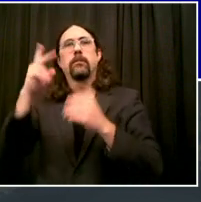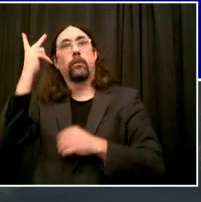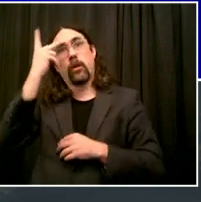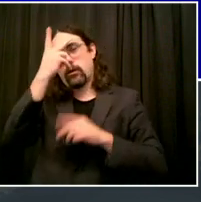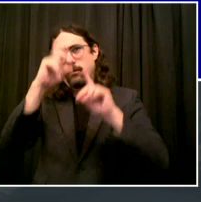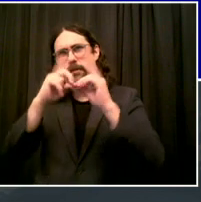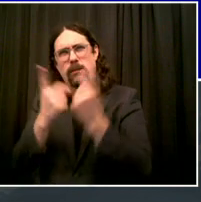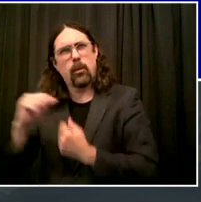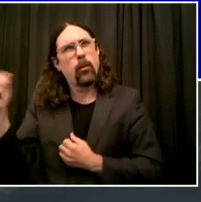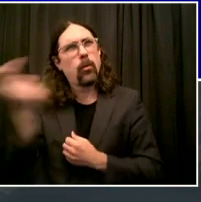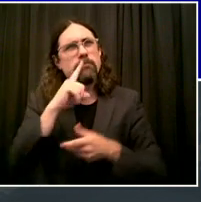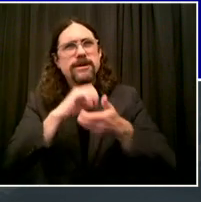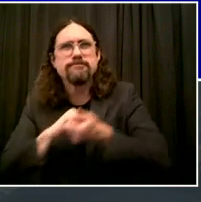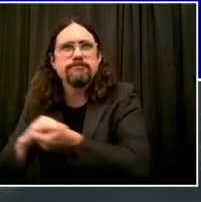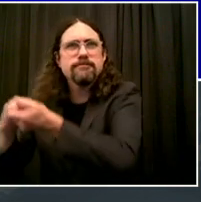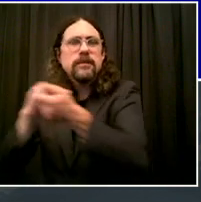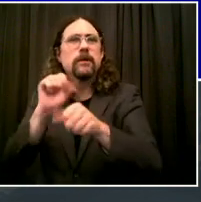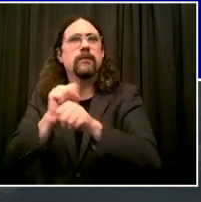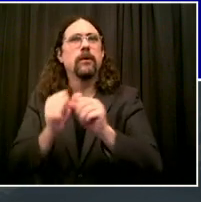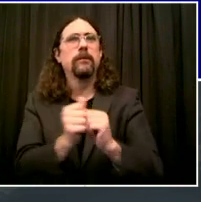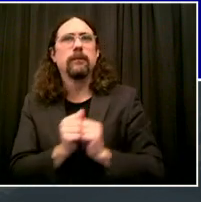this unprecedented time.